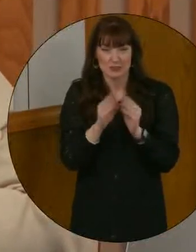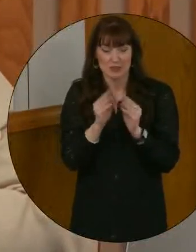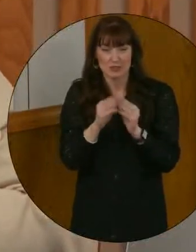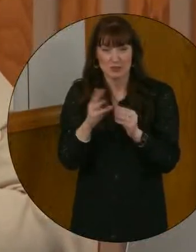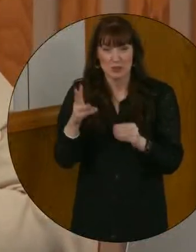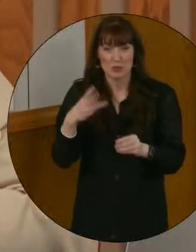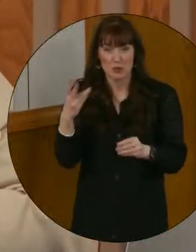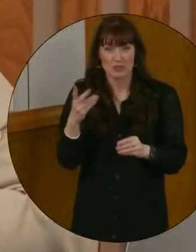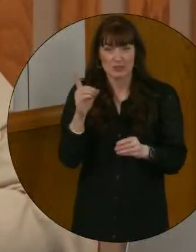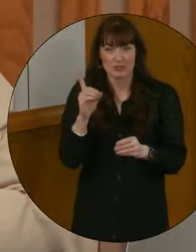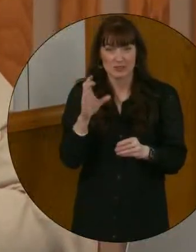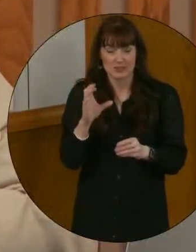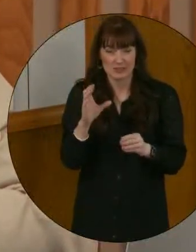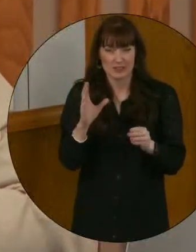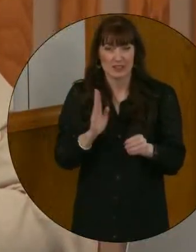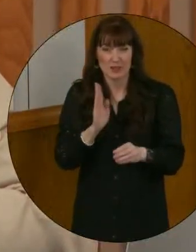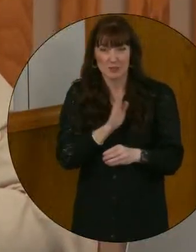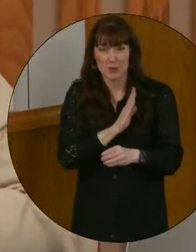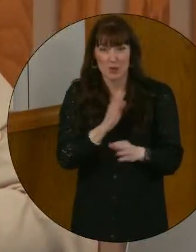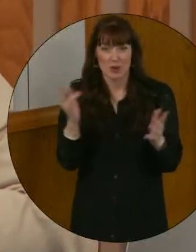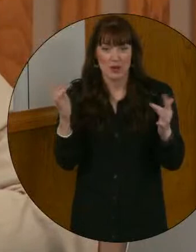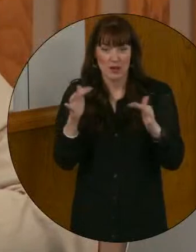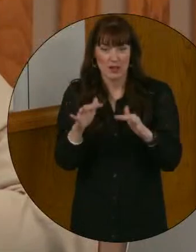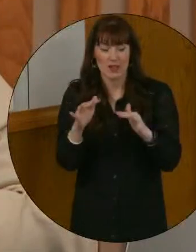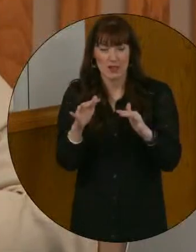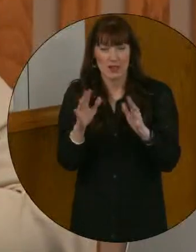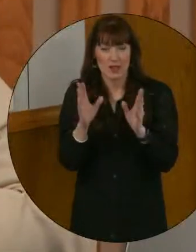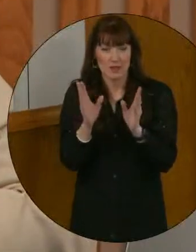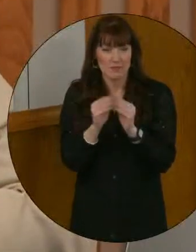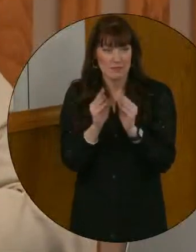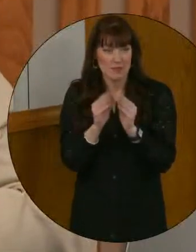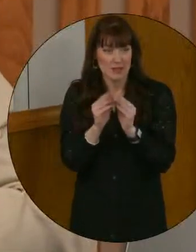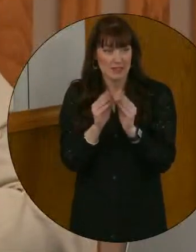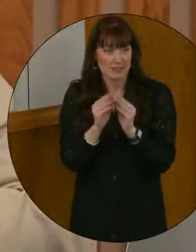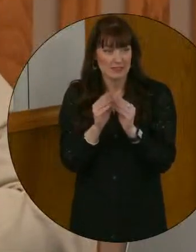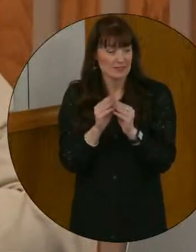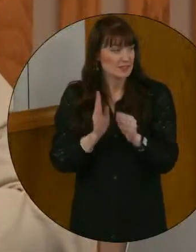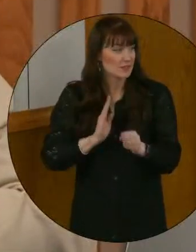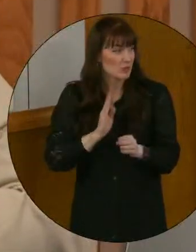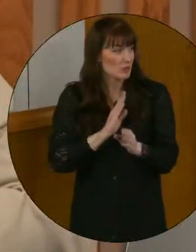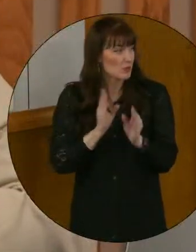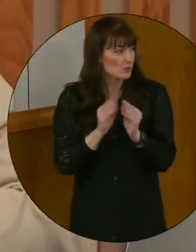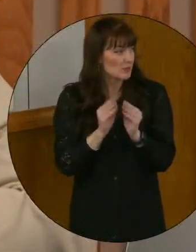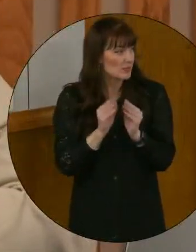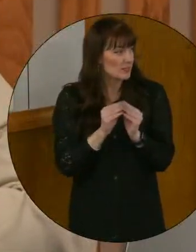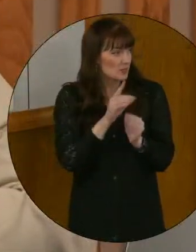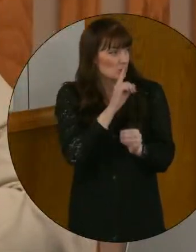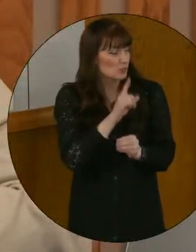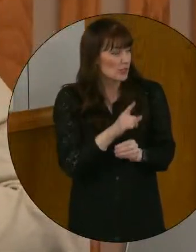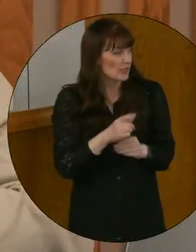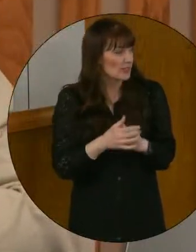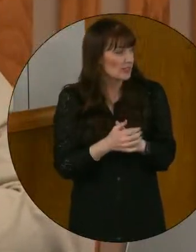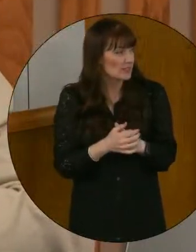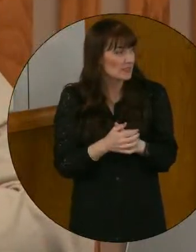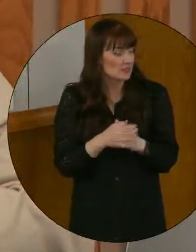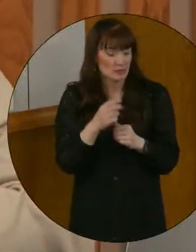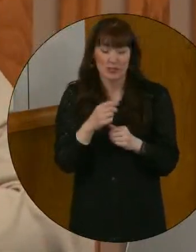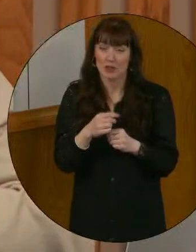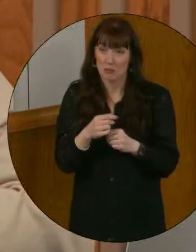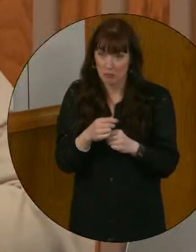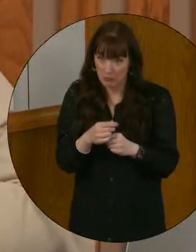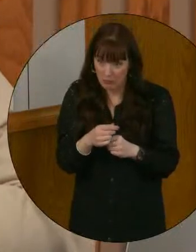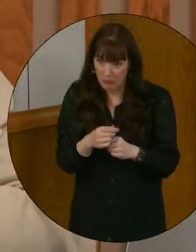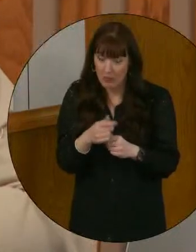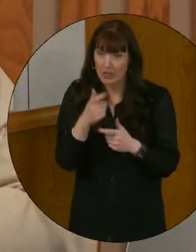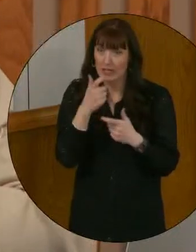D.C., the board met to have a board meeting. It was a really eye-opening experience.